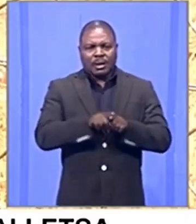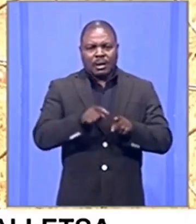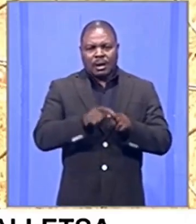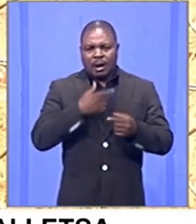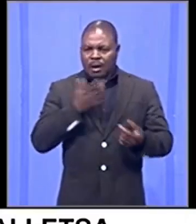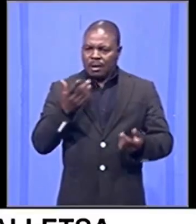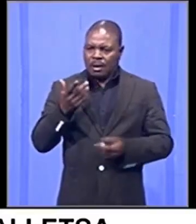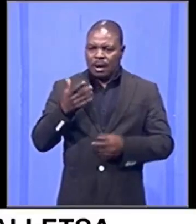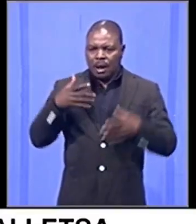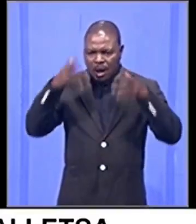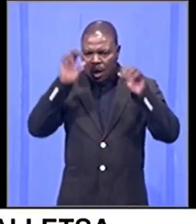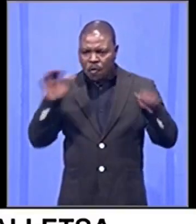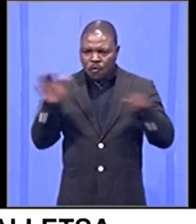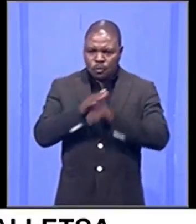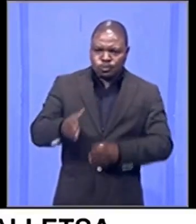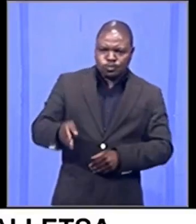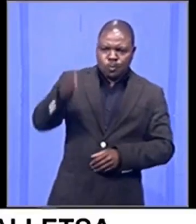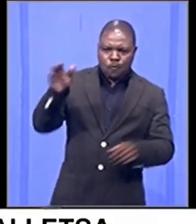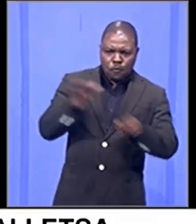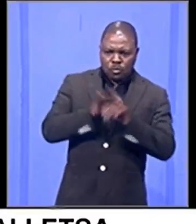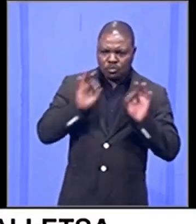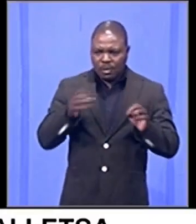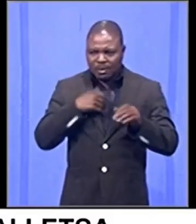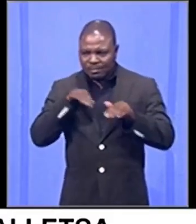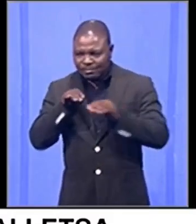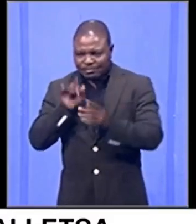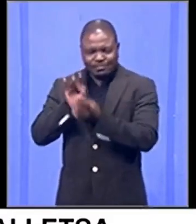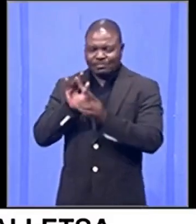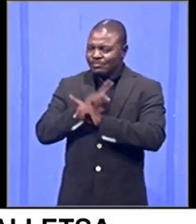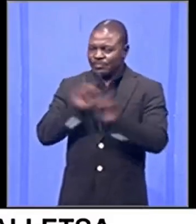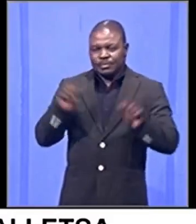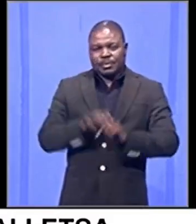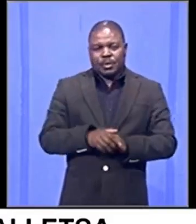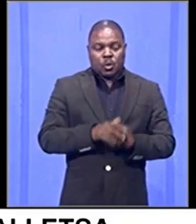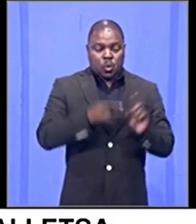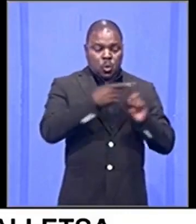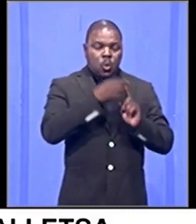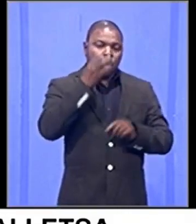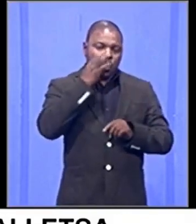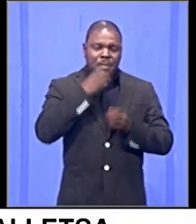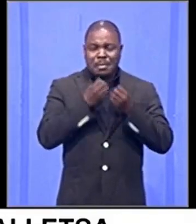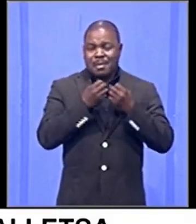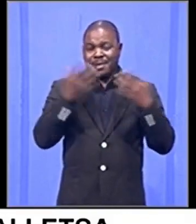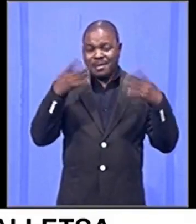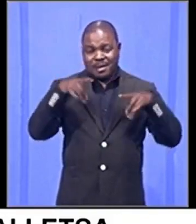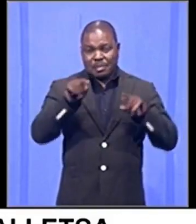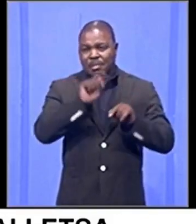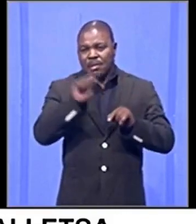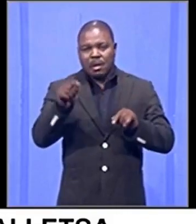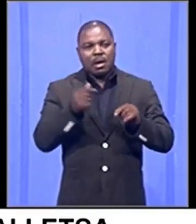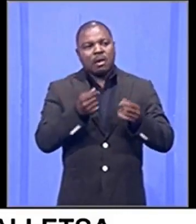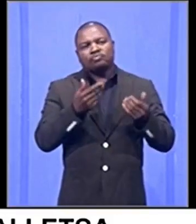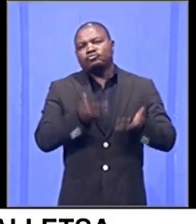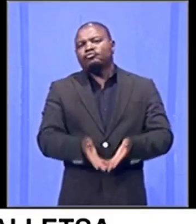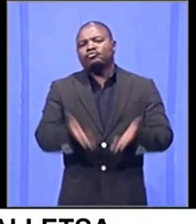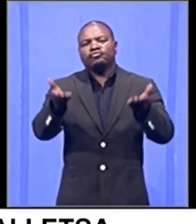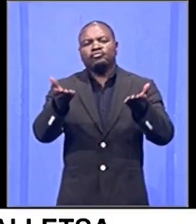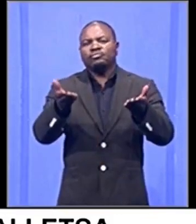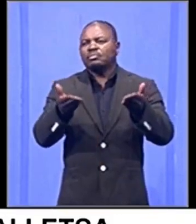never do that. A re bontsi jwa diphologolo tse a dirang ka tsona di ka se kgone go tshela ntle